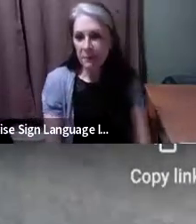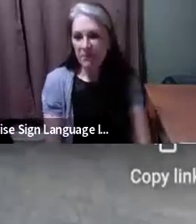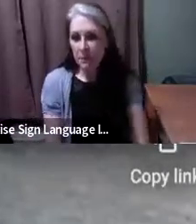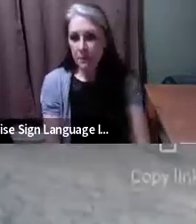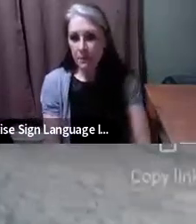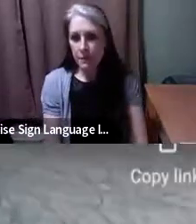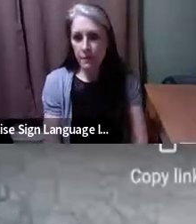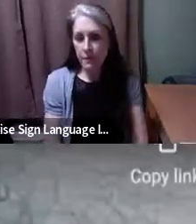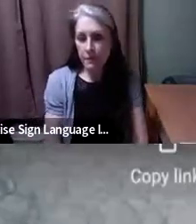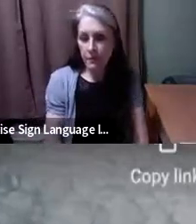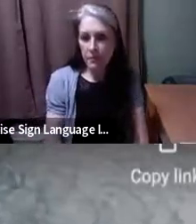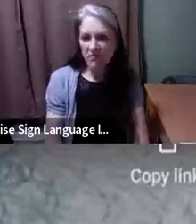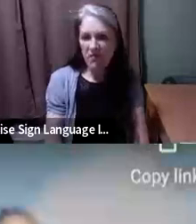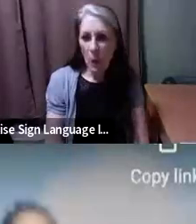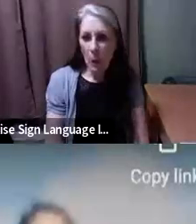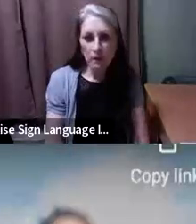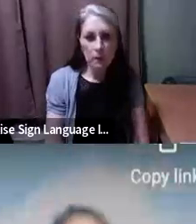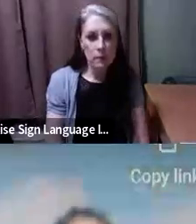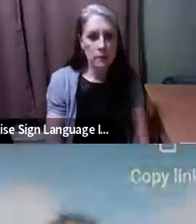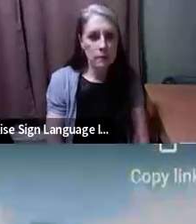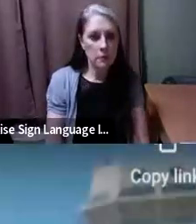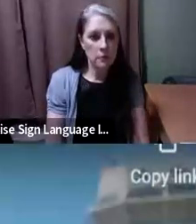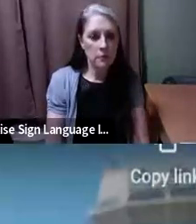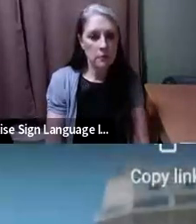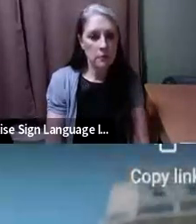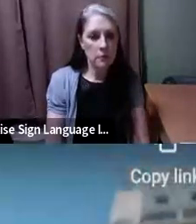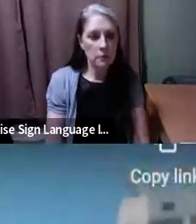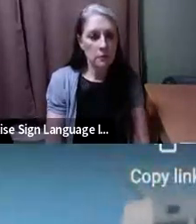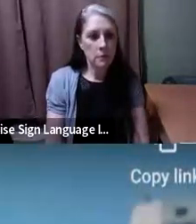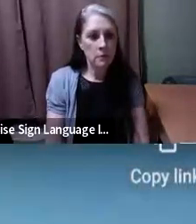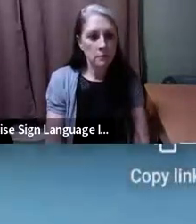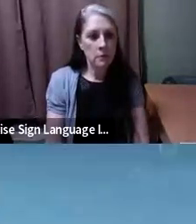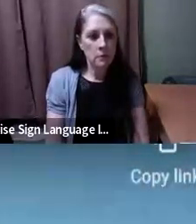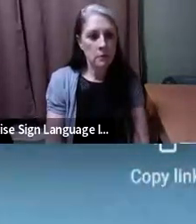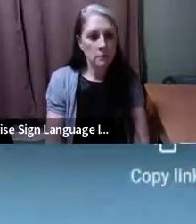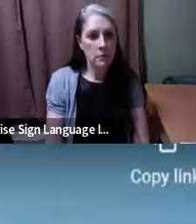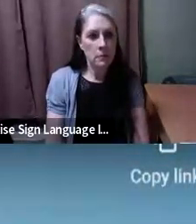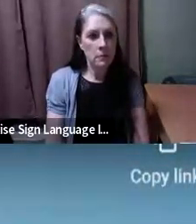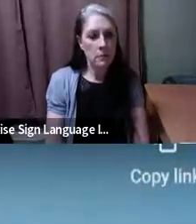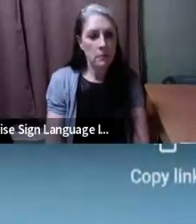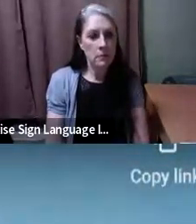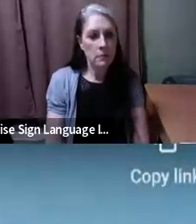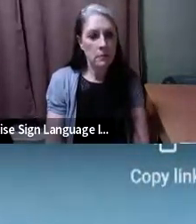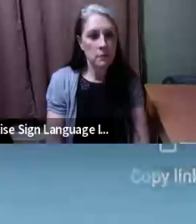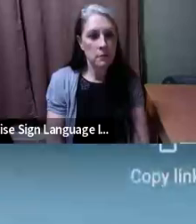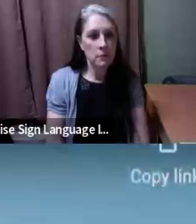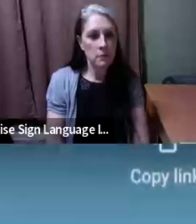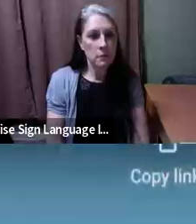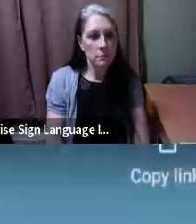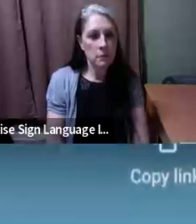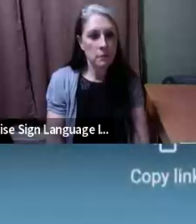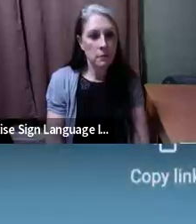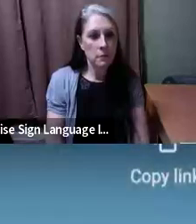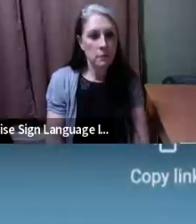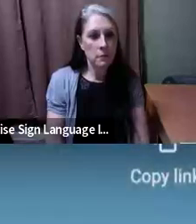The opening shot zooms in from a bird's eye view to close-ups as the three dancers come together while making eye contact with